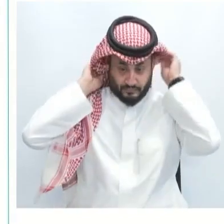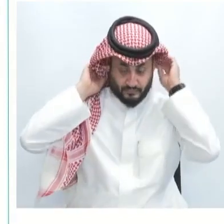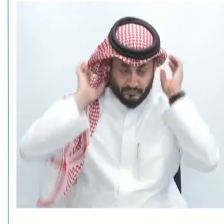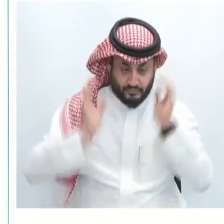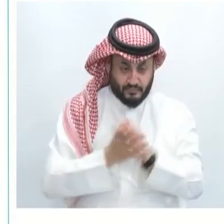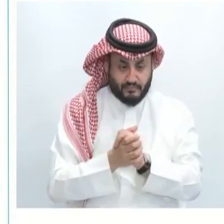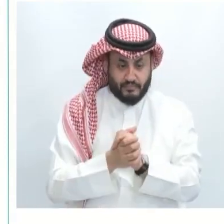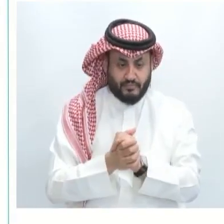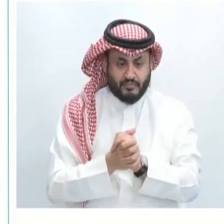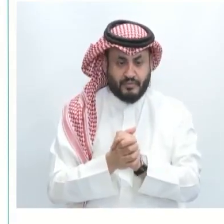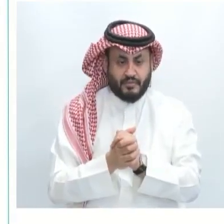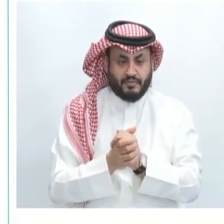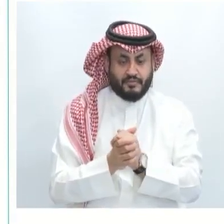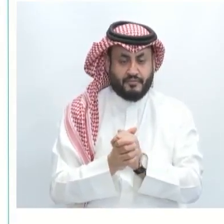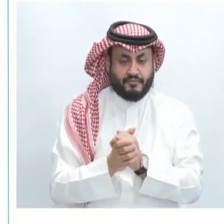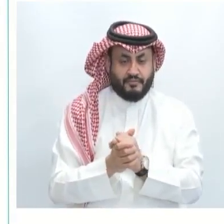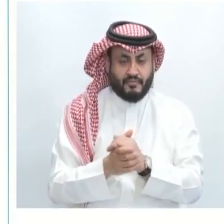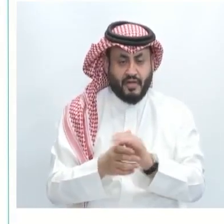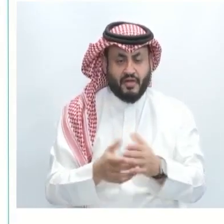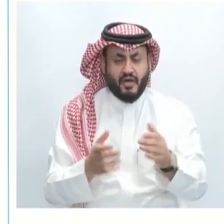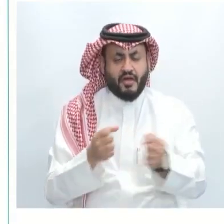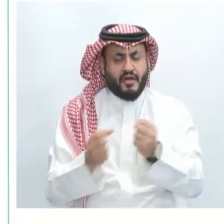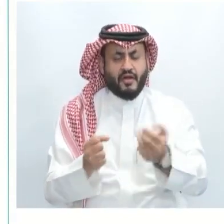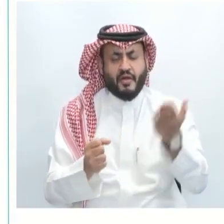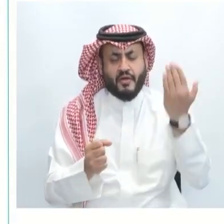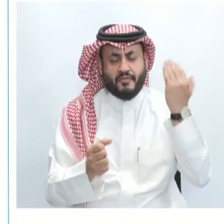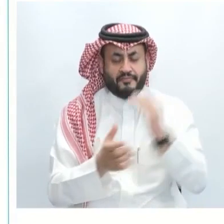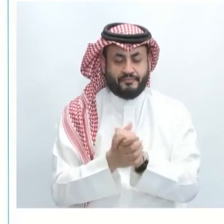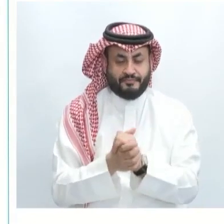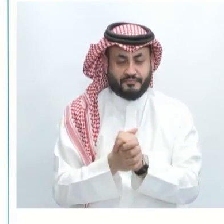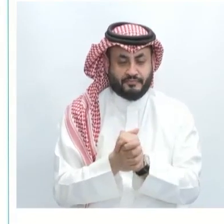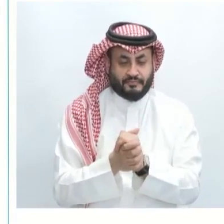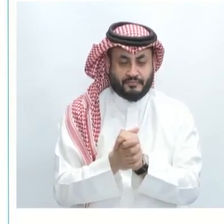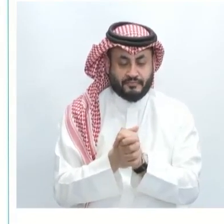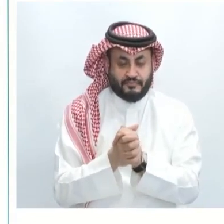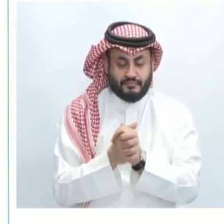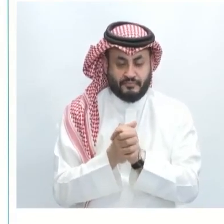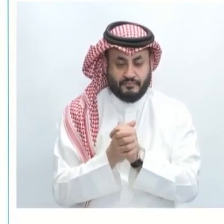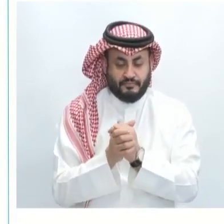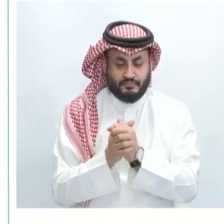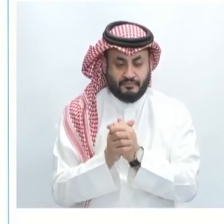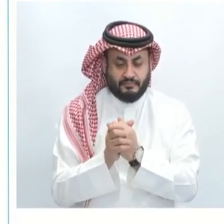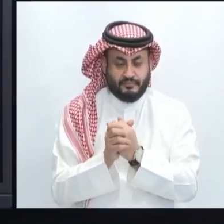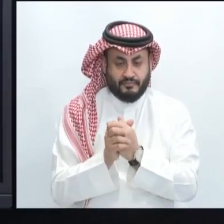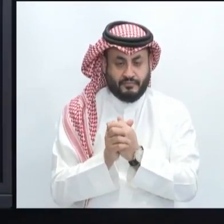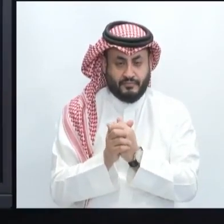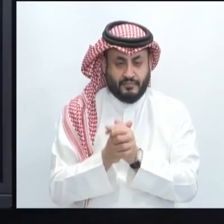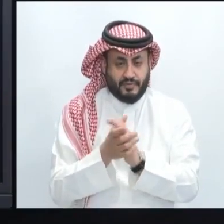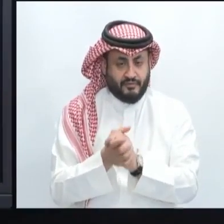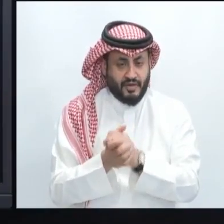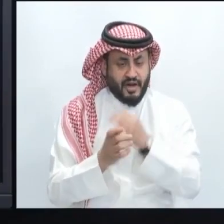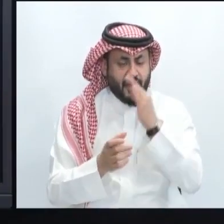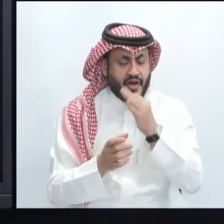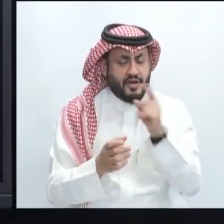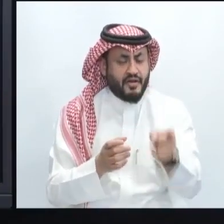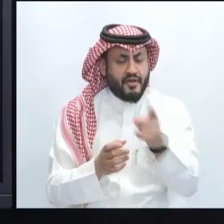did learn about different types of food. And also we did learn how to say each